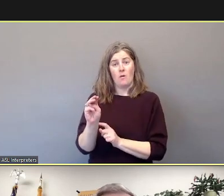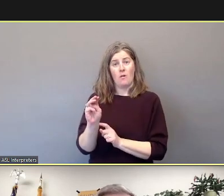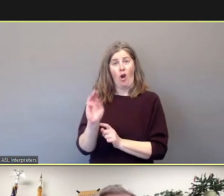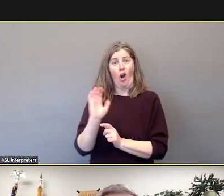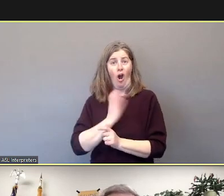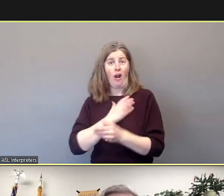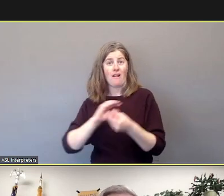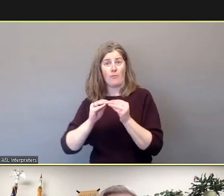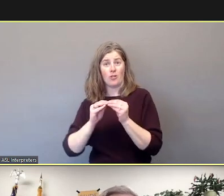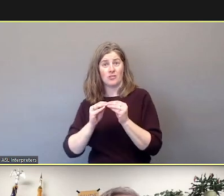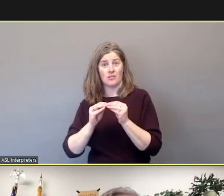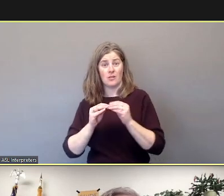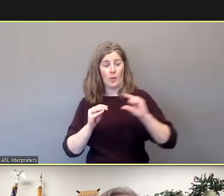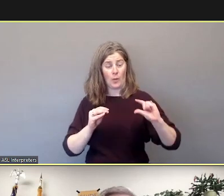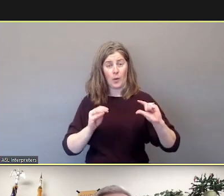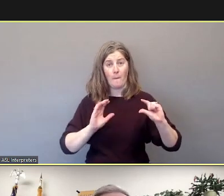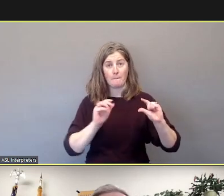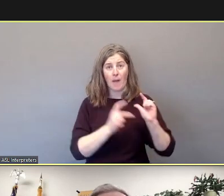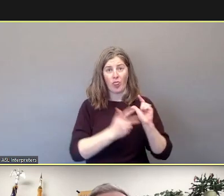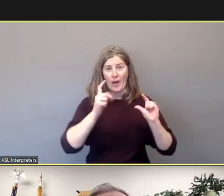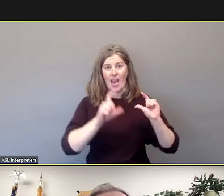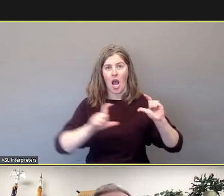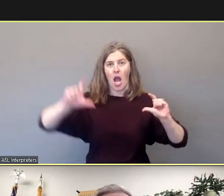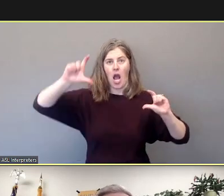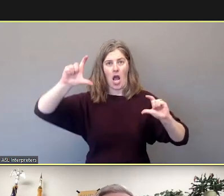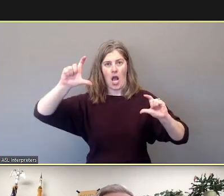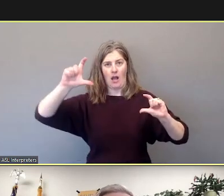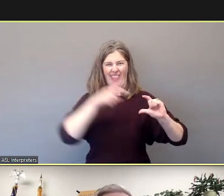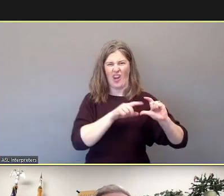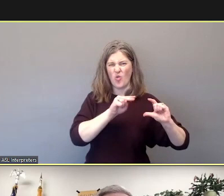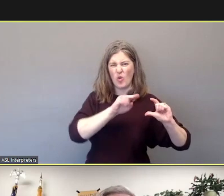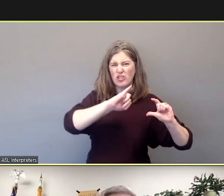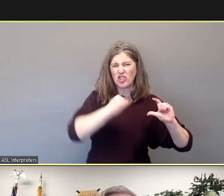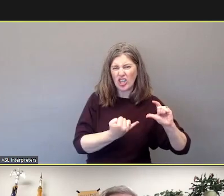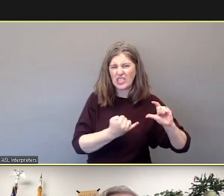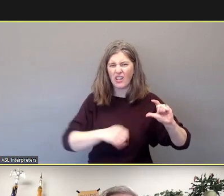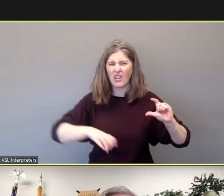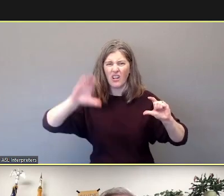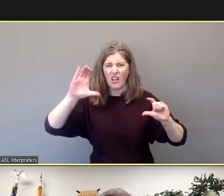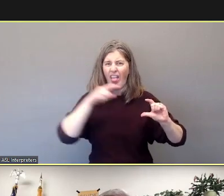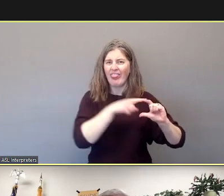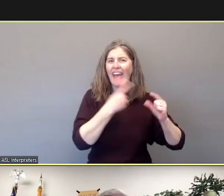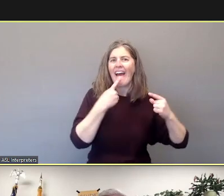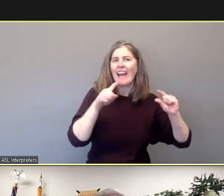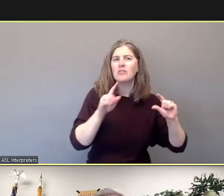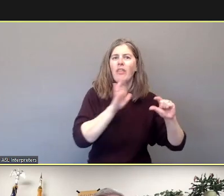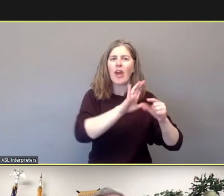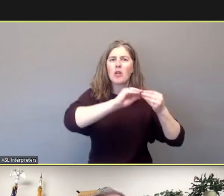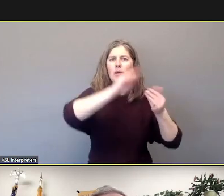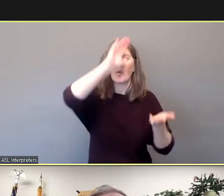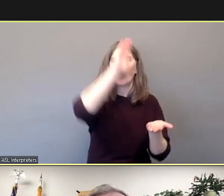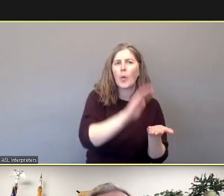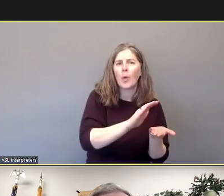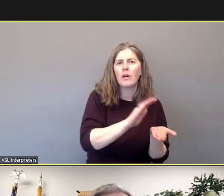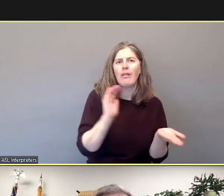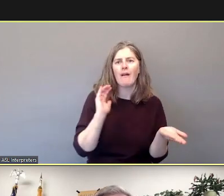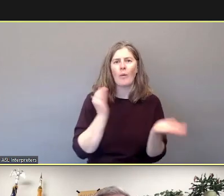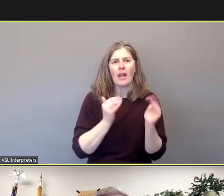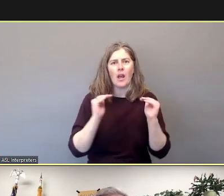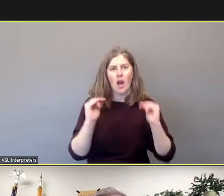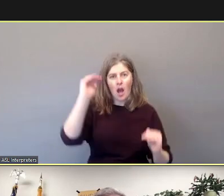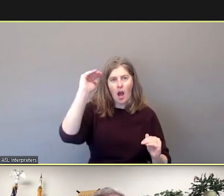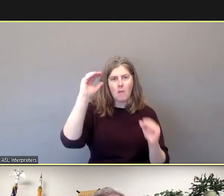times the number of cases per 100,000 than New Jersey does, who made their announcement. We have slightly